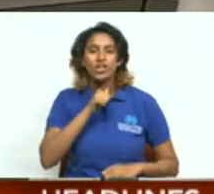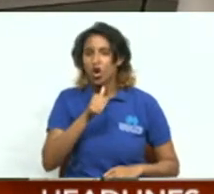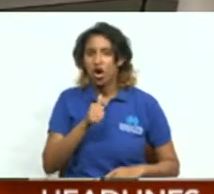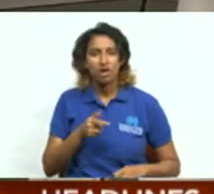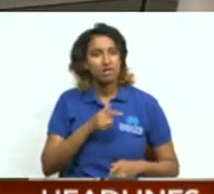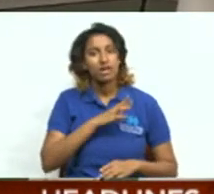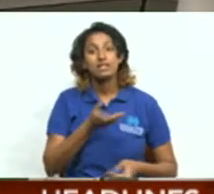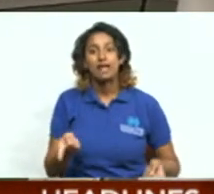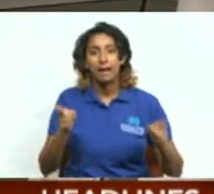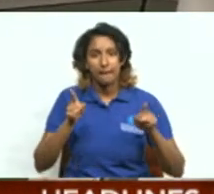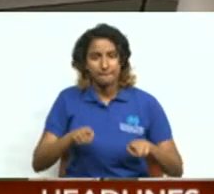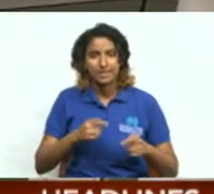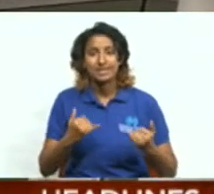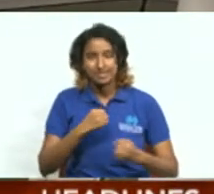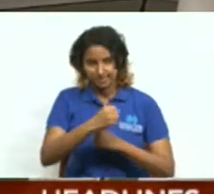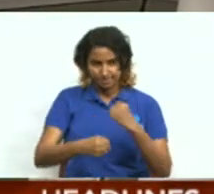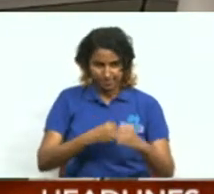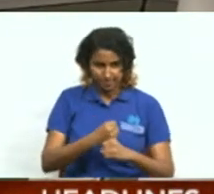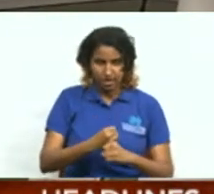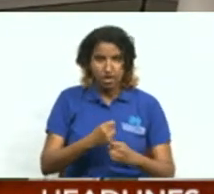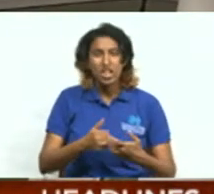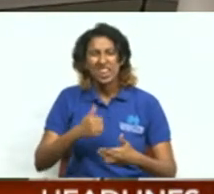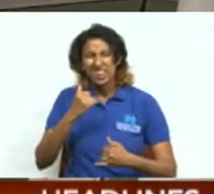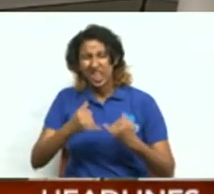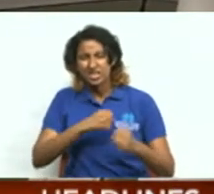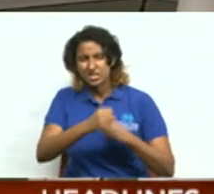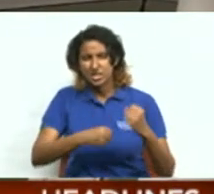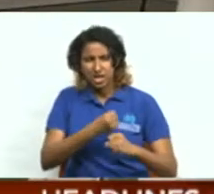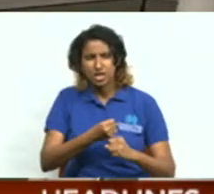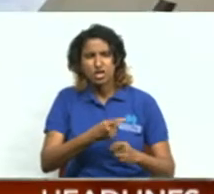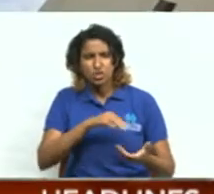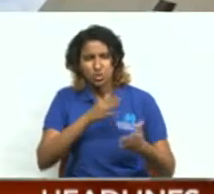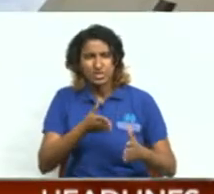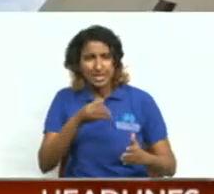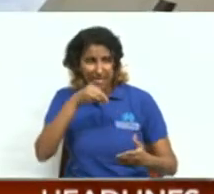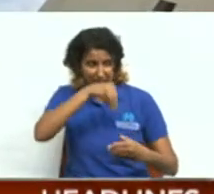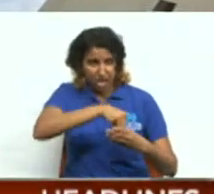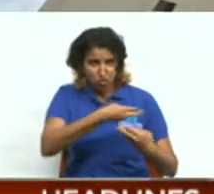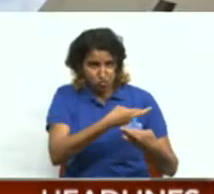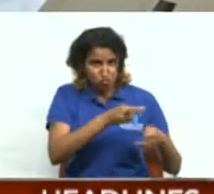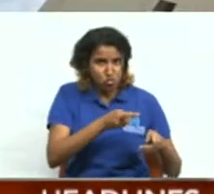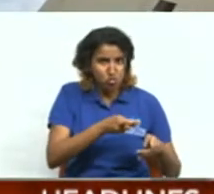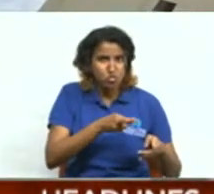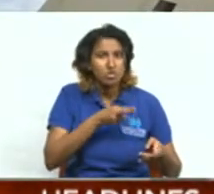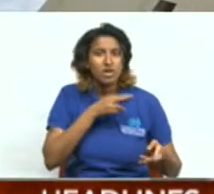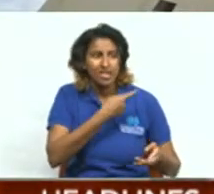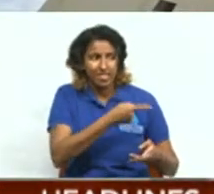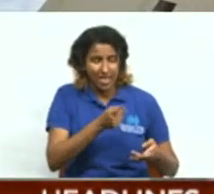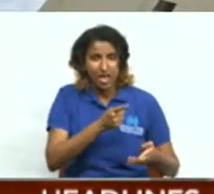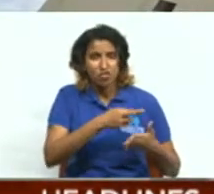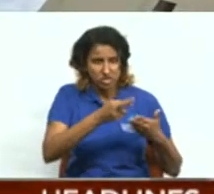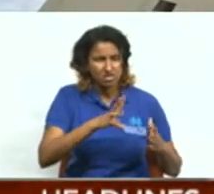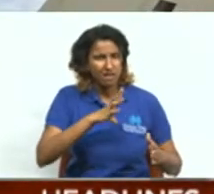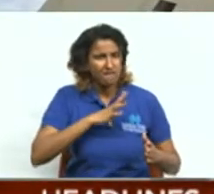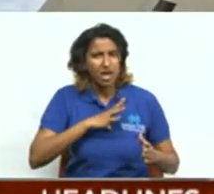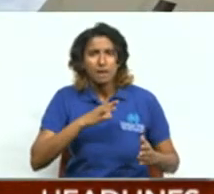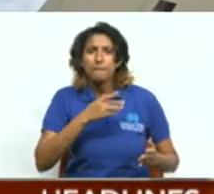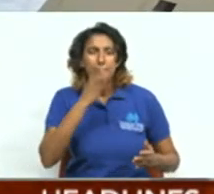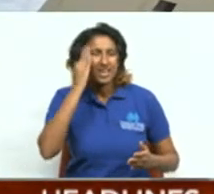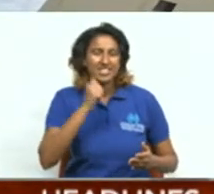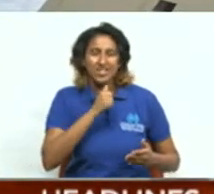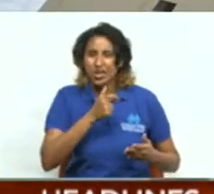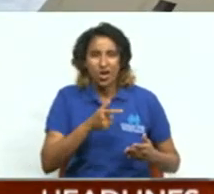not compromised because they had no access to the leaked paper. Association President Walter Stewart says the Education Ministry has been following